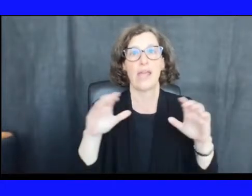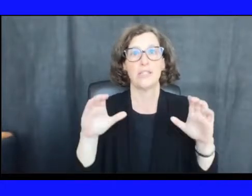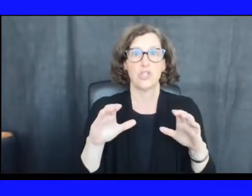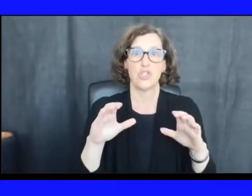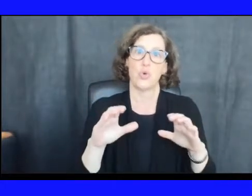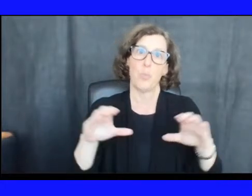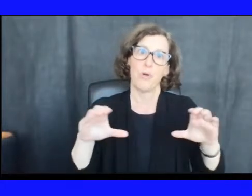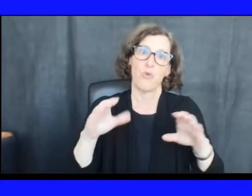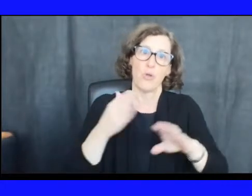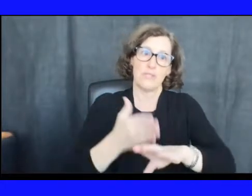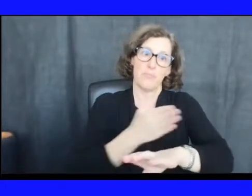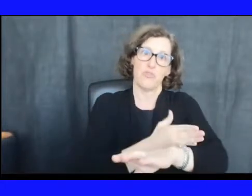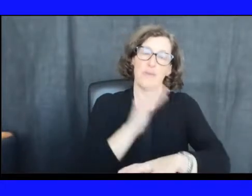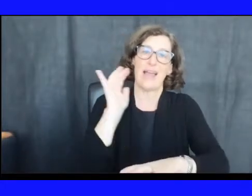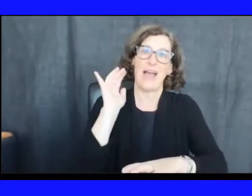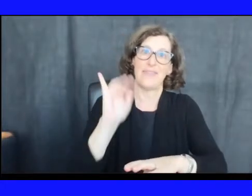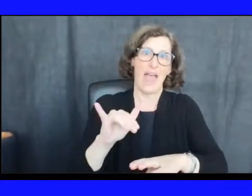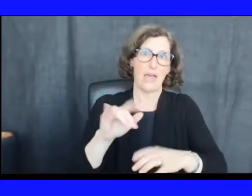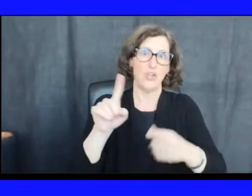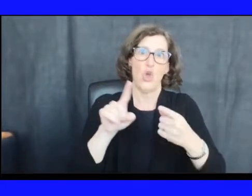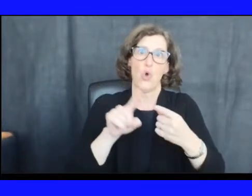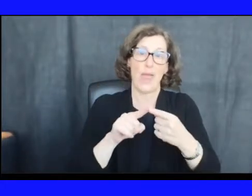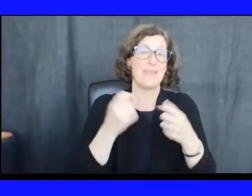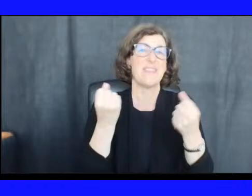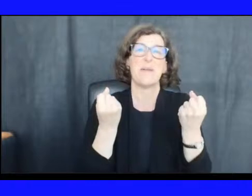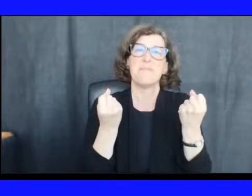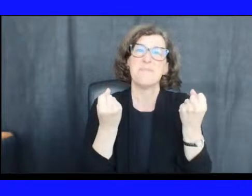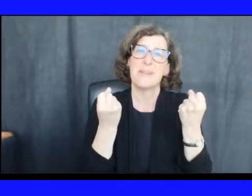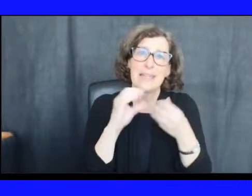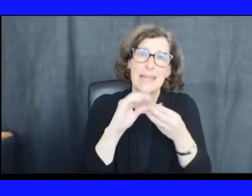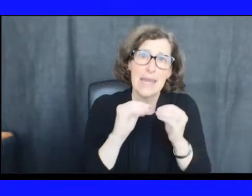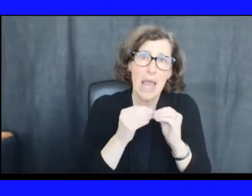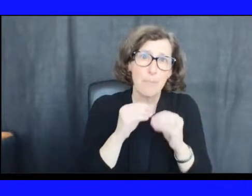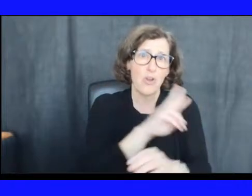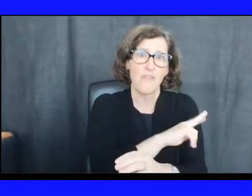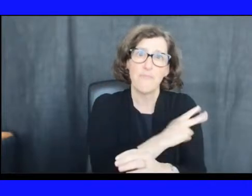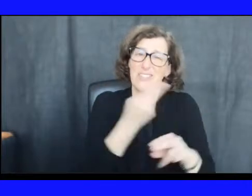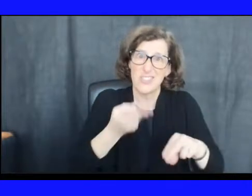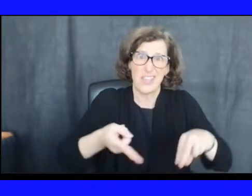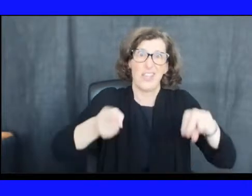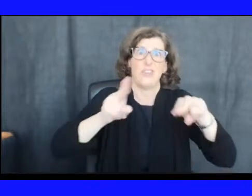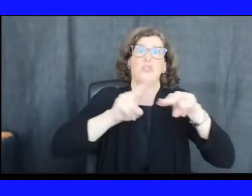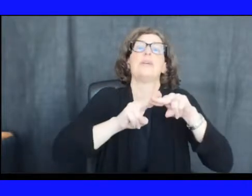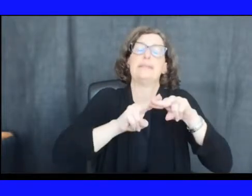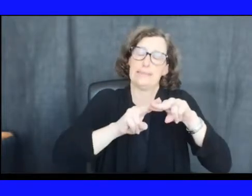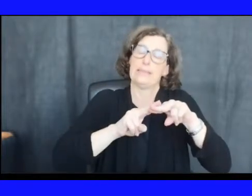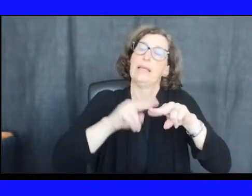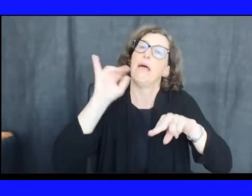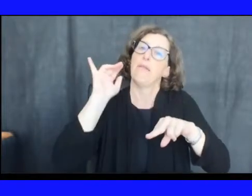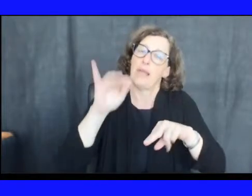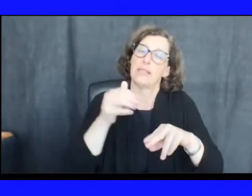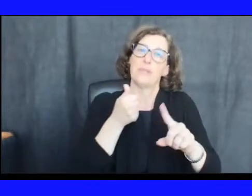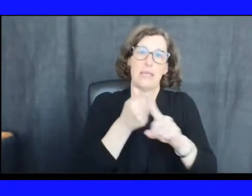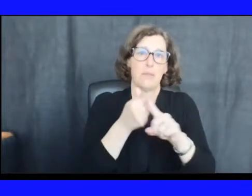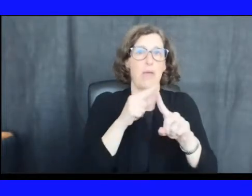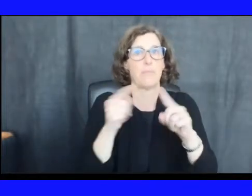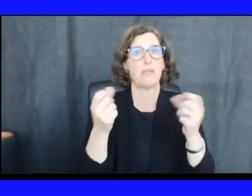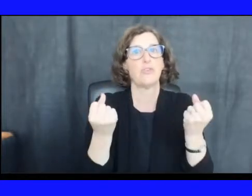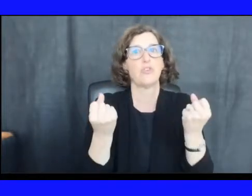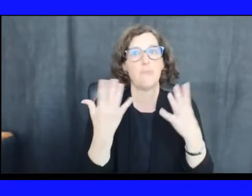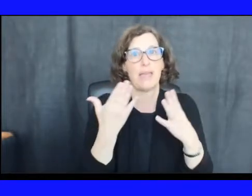into virtual express care, and leveraging that to be able to meet this 30-day QI metric